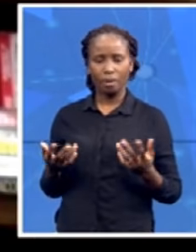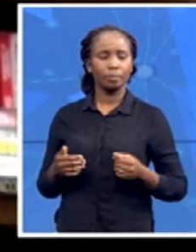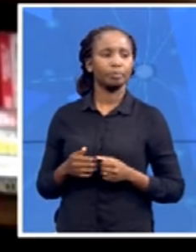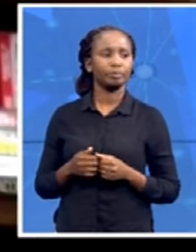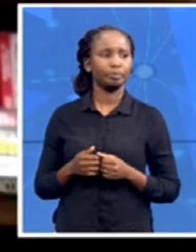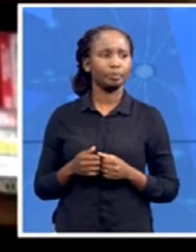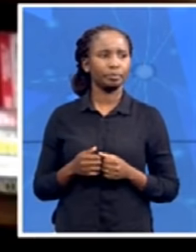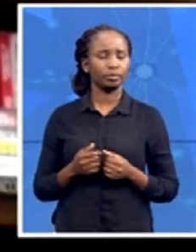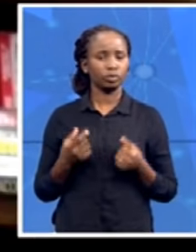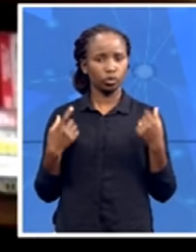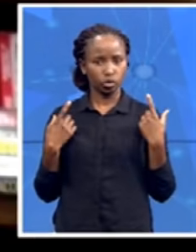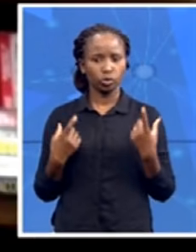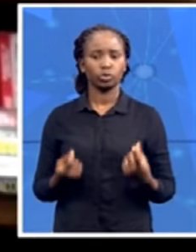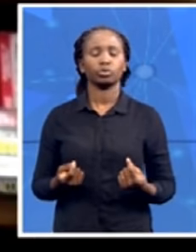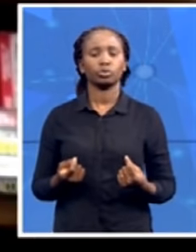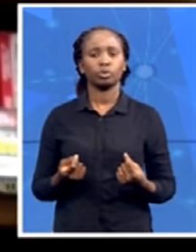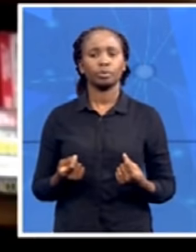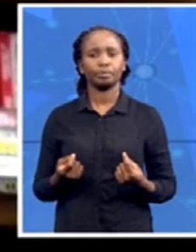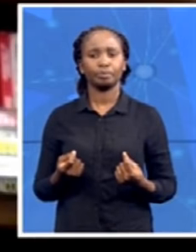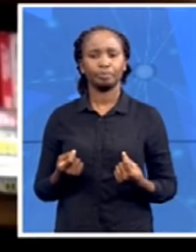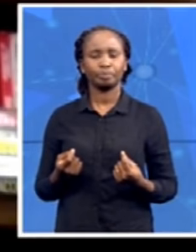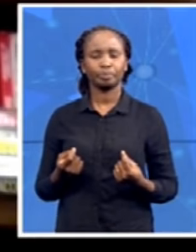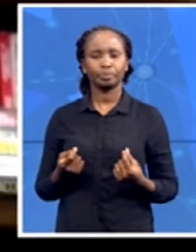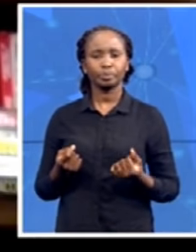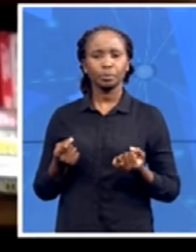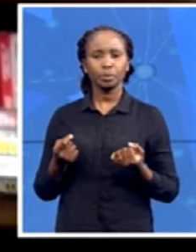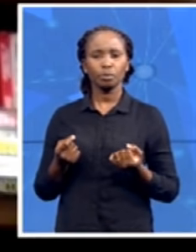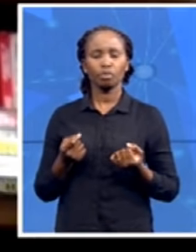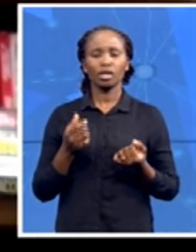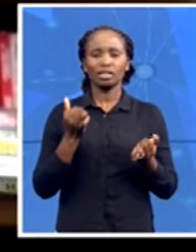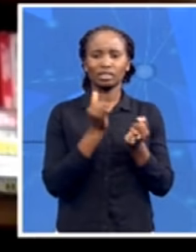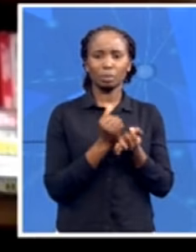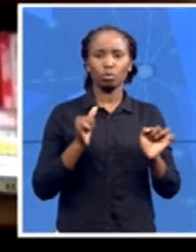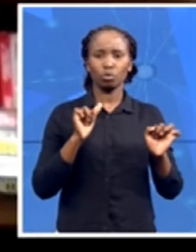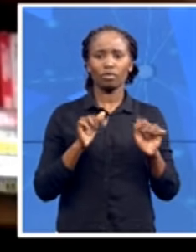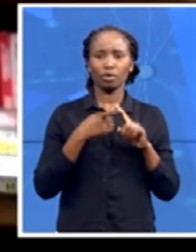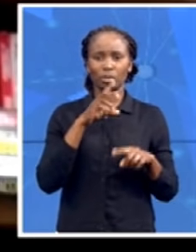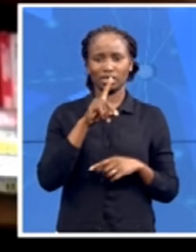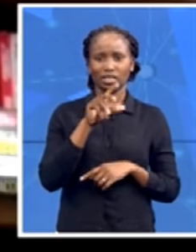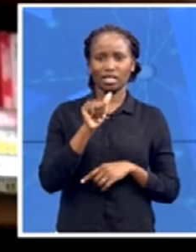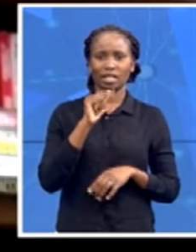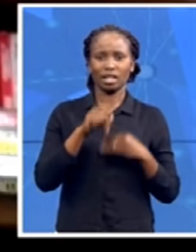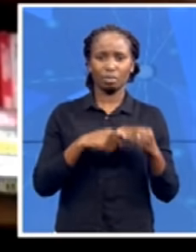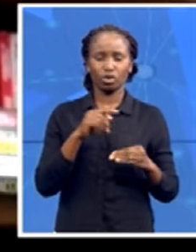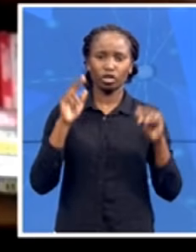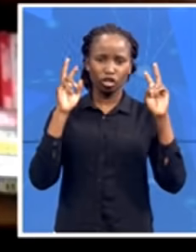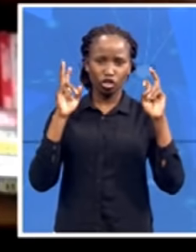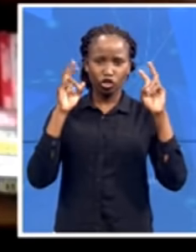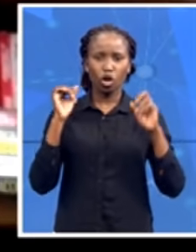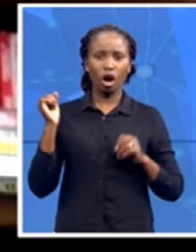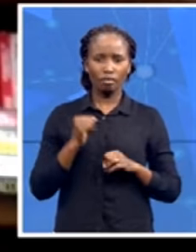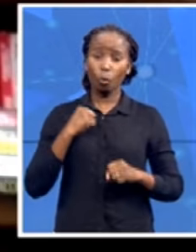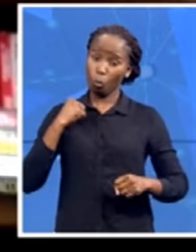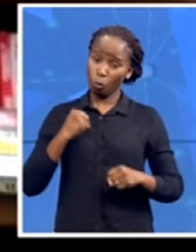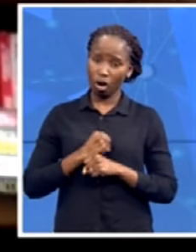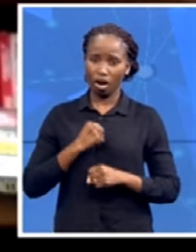of the DA on matters of getting the job done with regard to